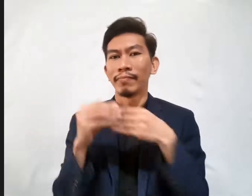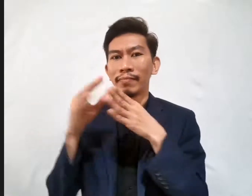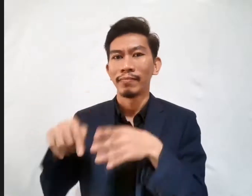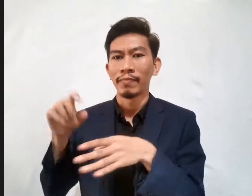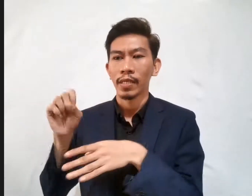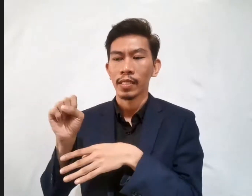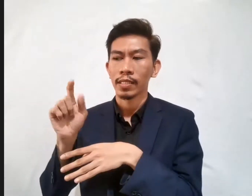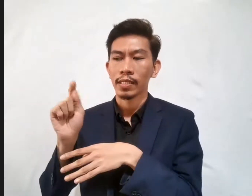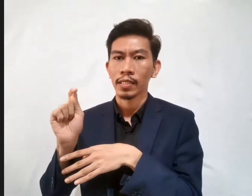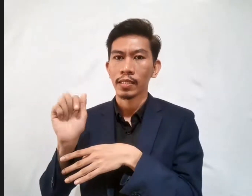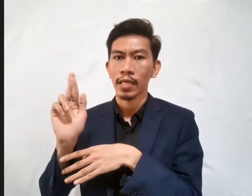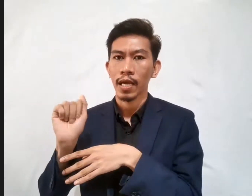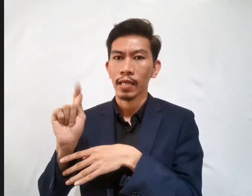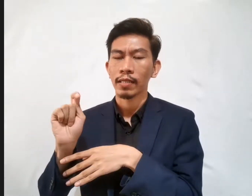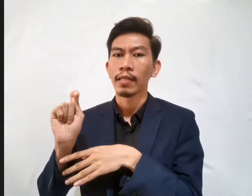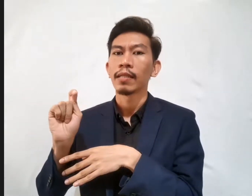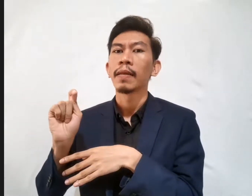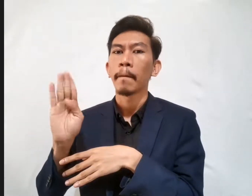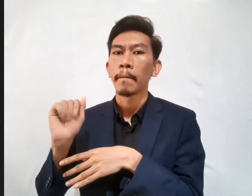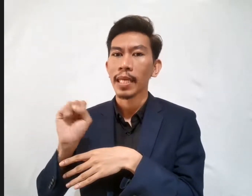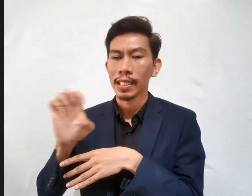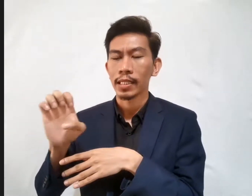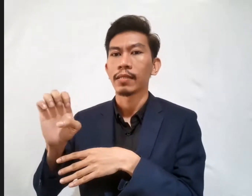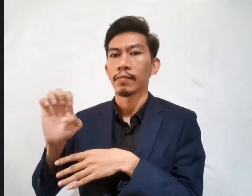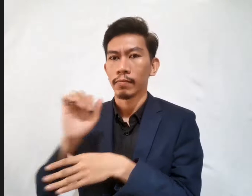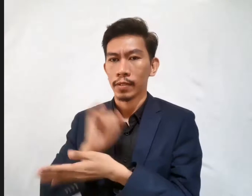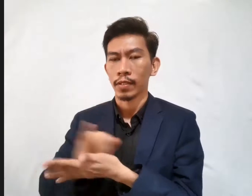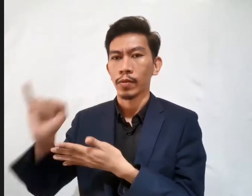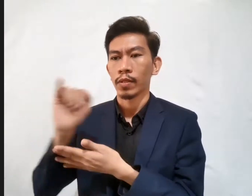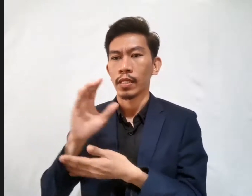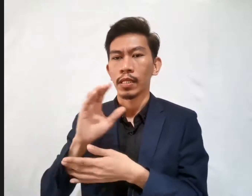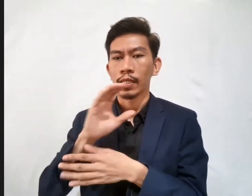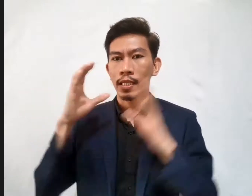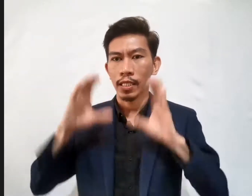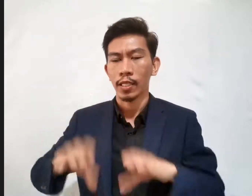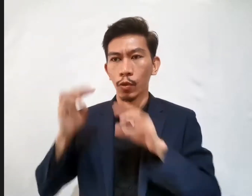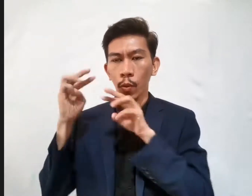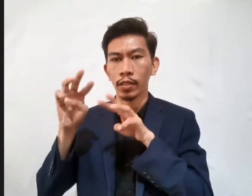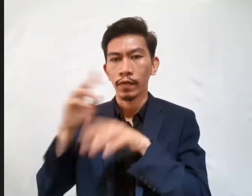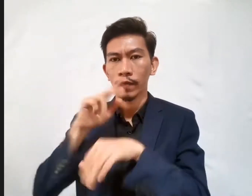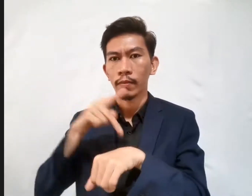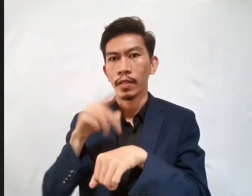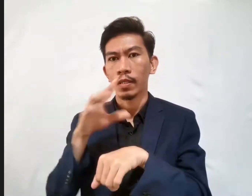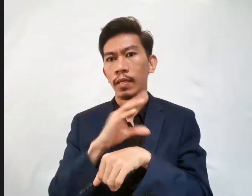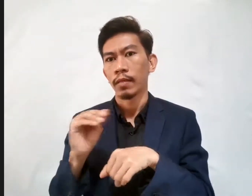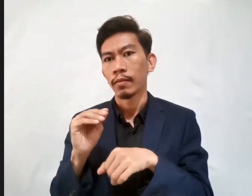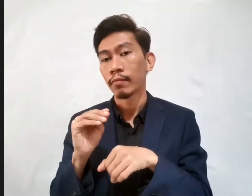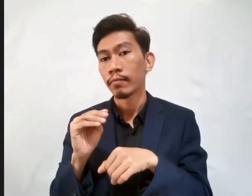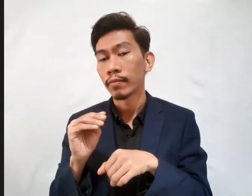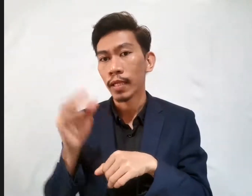Strat-based ADR Institute, Citizens Watch Philippines, and Cancer Coalition in the Philippines. My